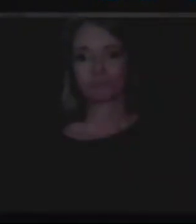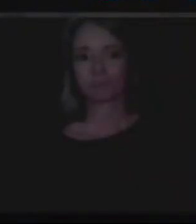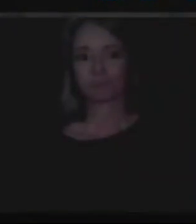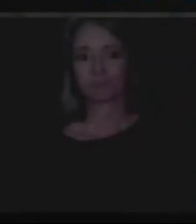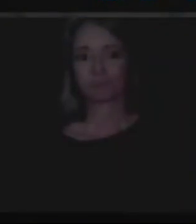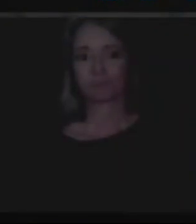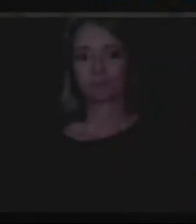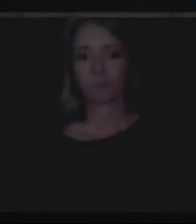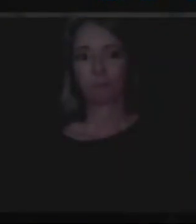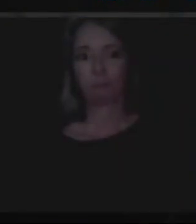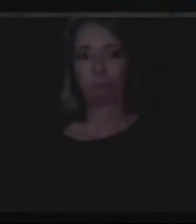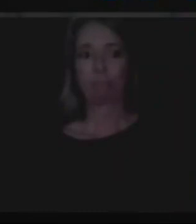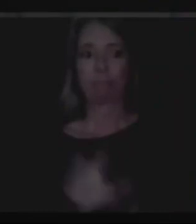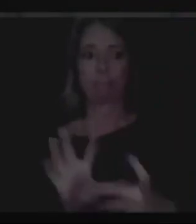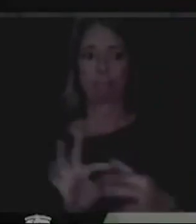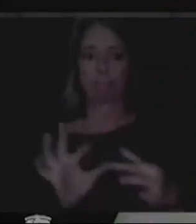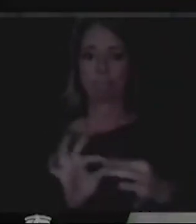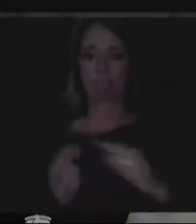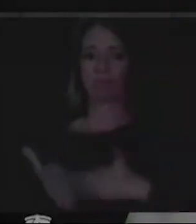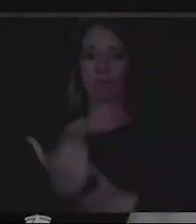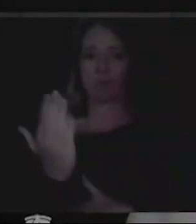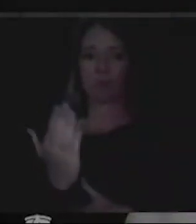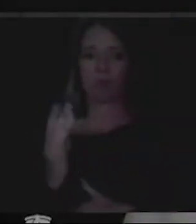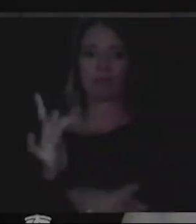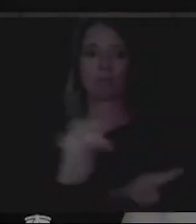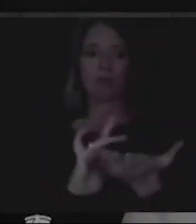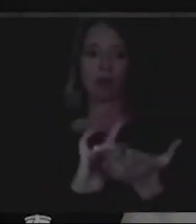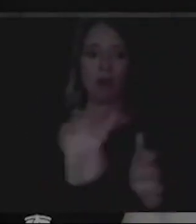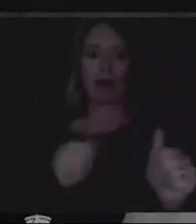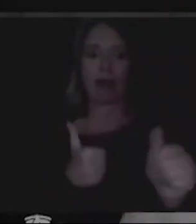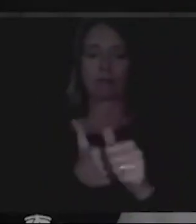Subscribe to our morning medical update and open mics